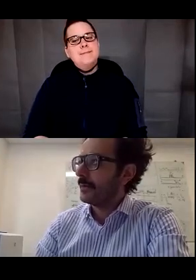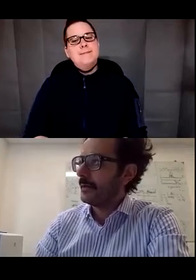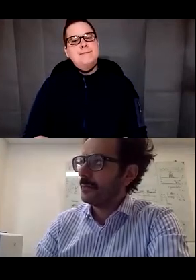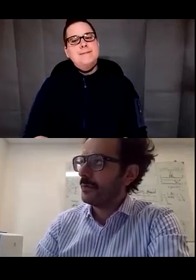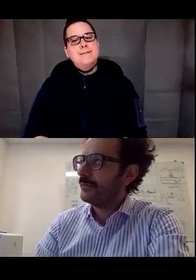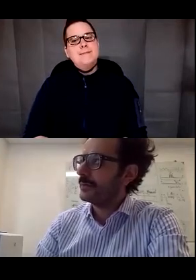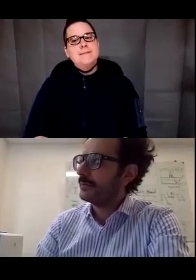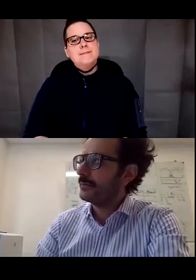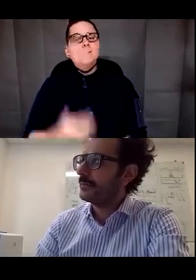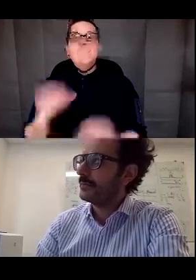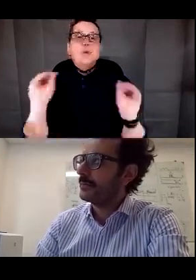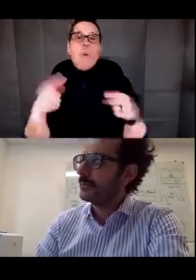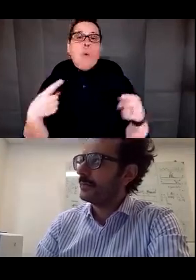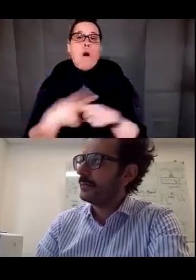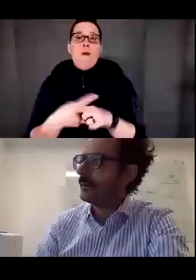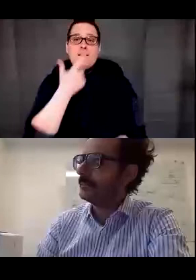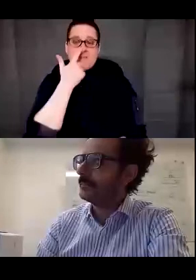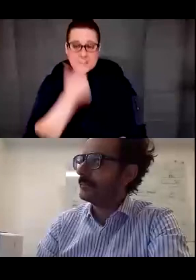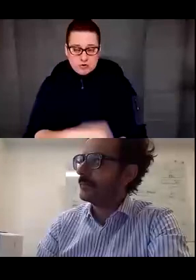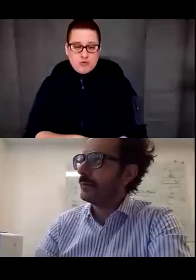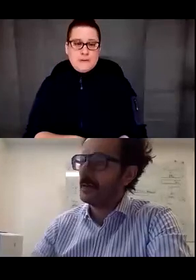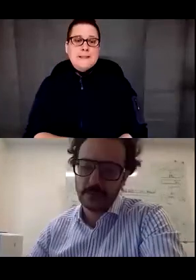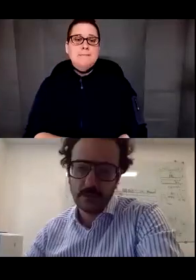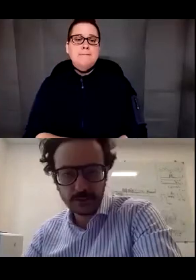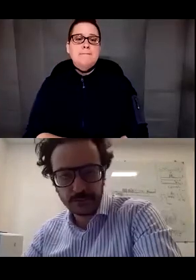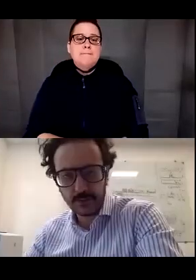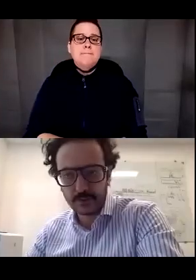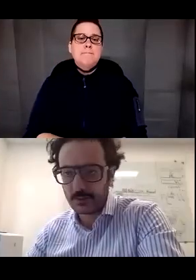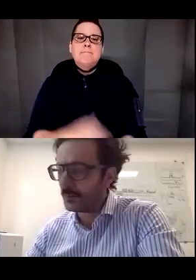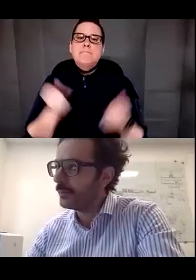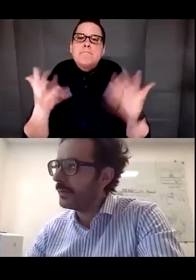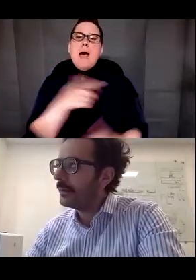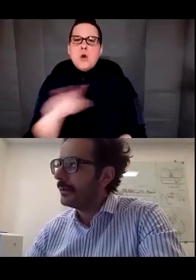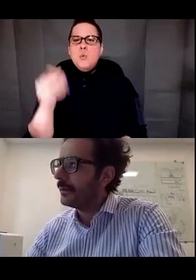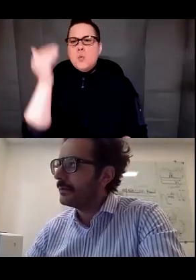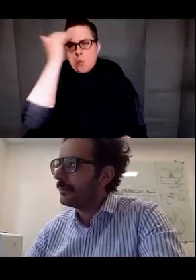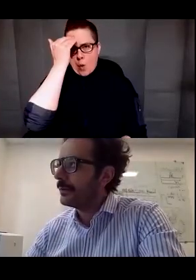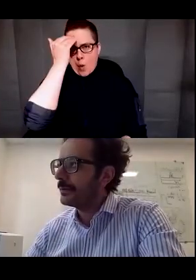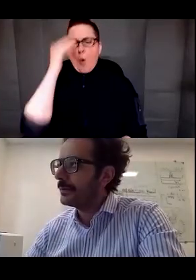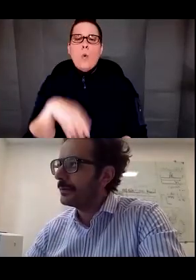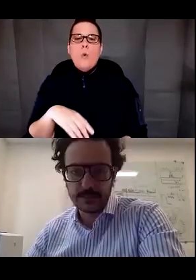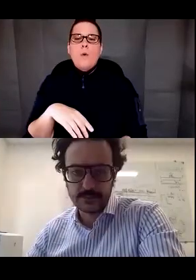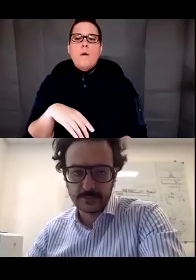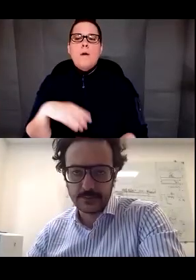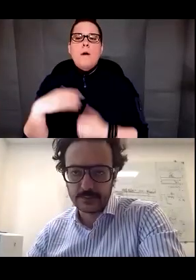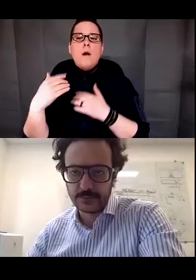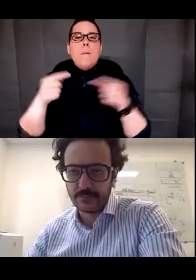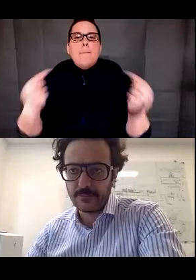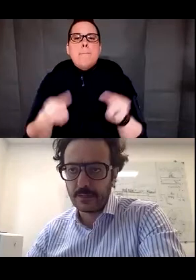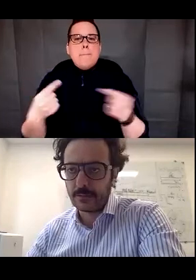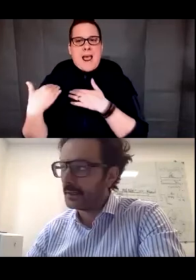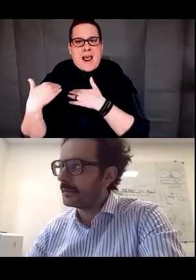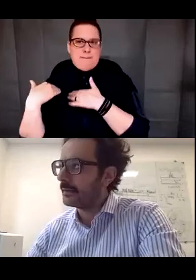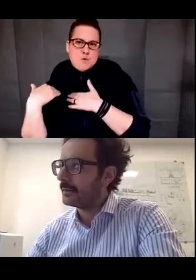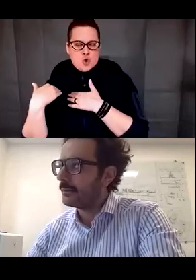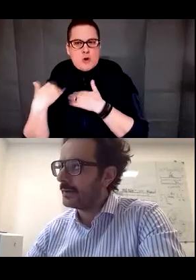So I have no conflict of interest. So as a lot of you here know, the burden of pain is